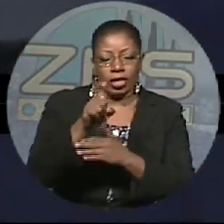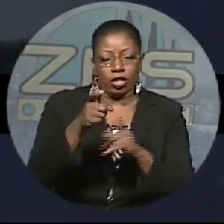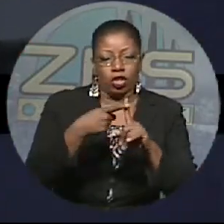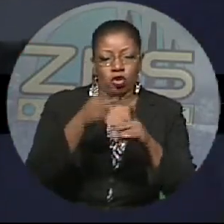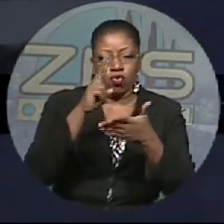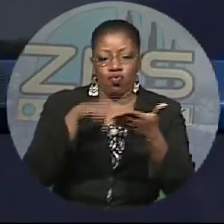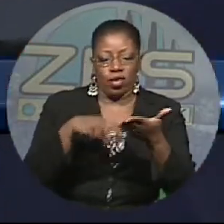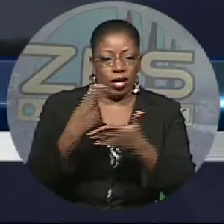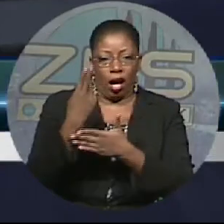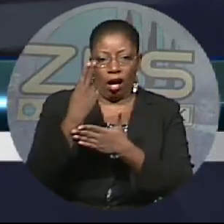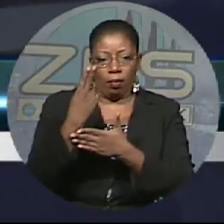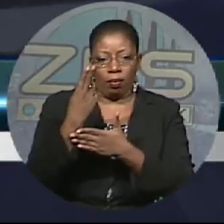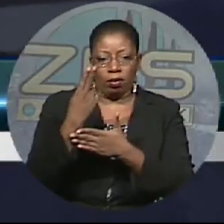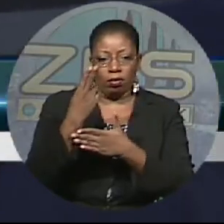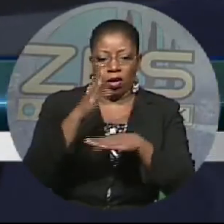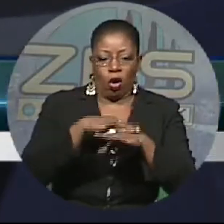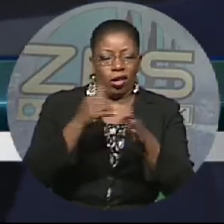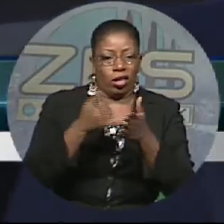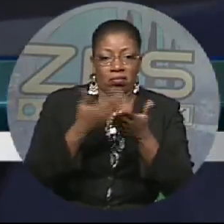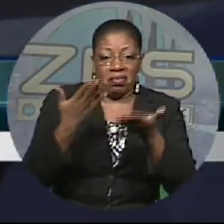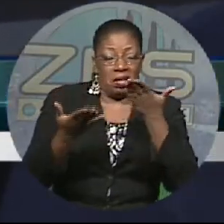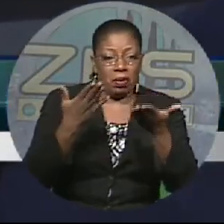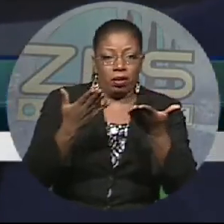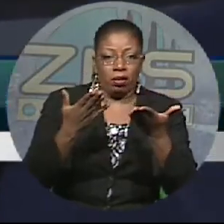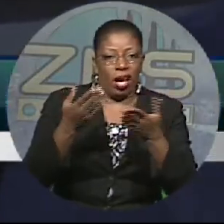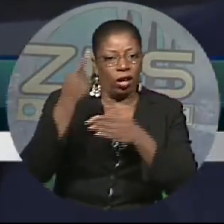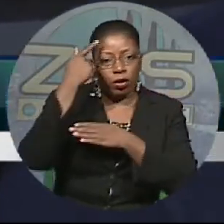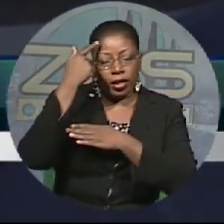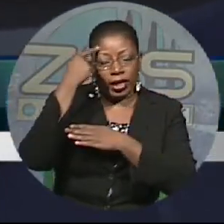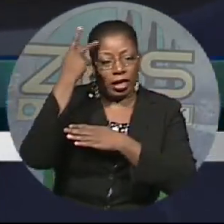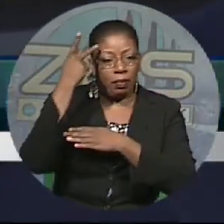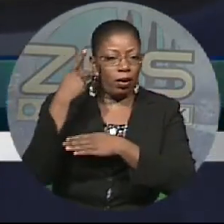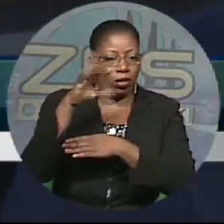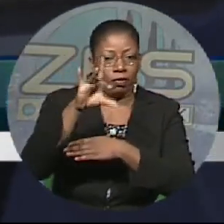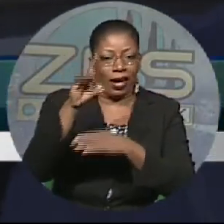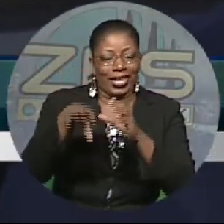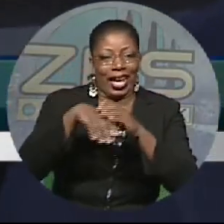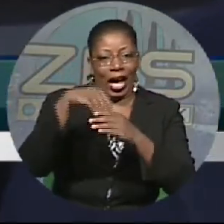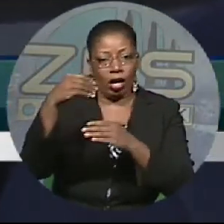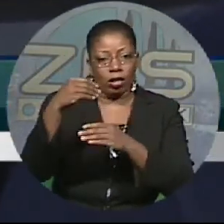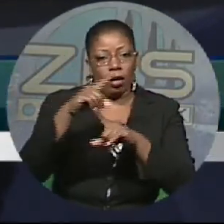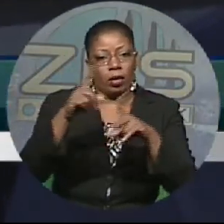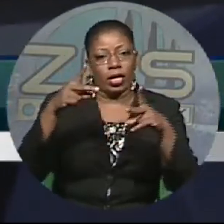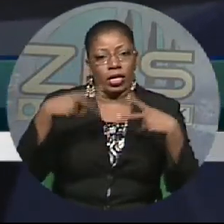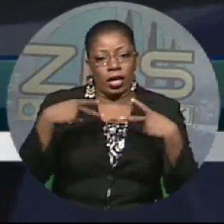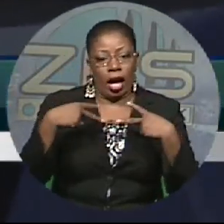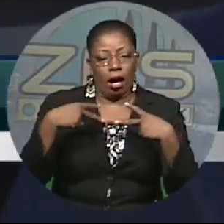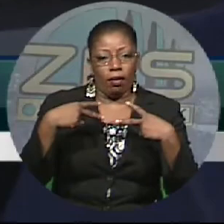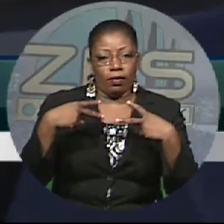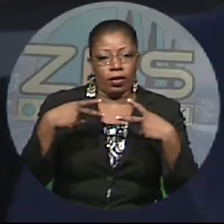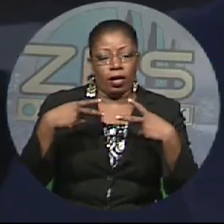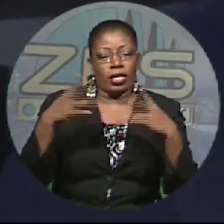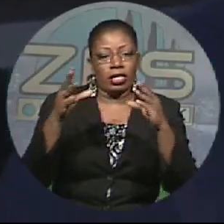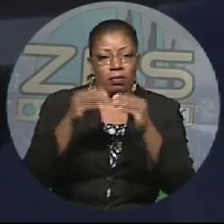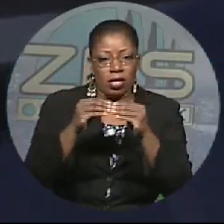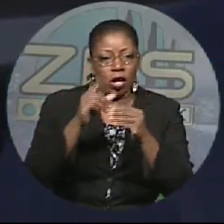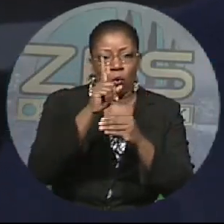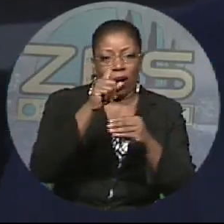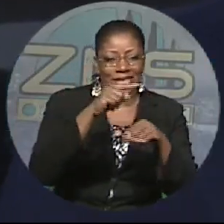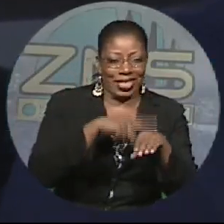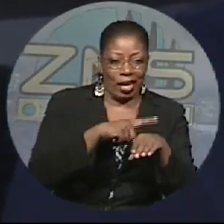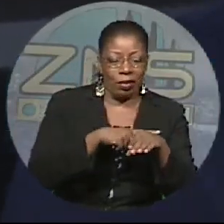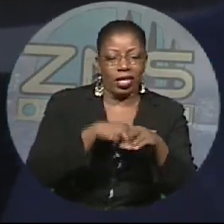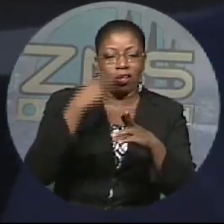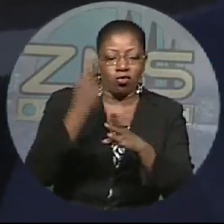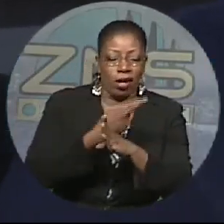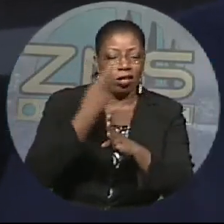We can't assume they'll even read the package. We can't assume that the parents will even try and find out. But we can have these type of symposiums in the community, not just one time. We need to have this